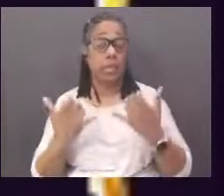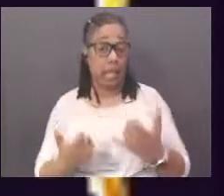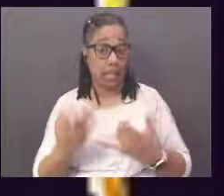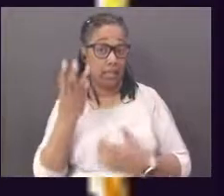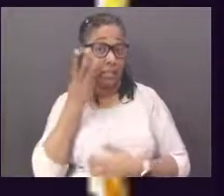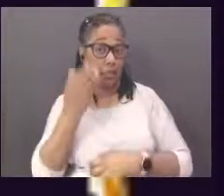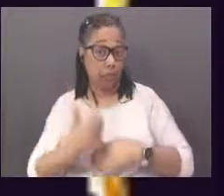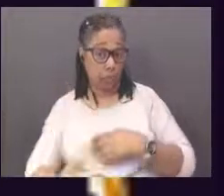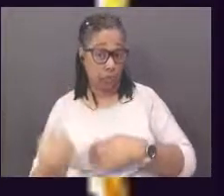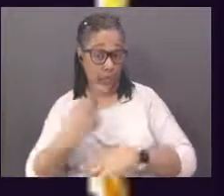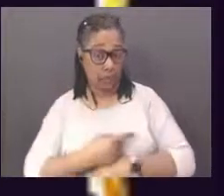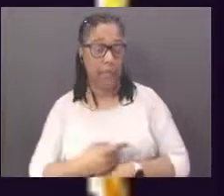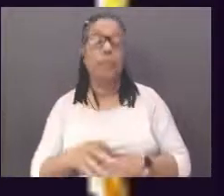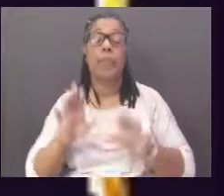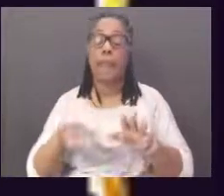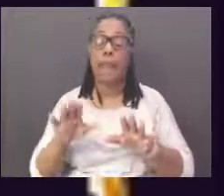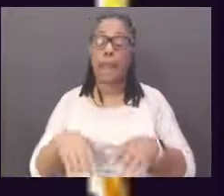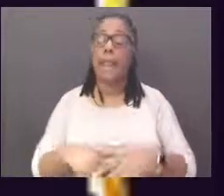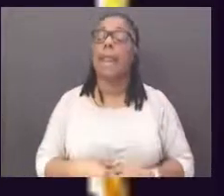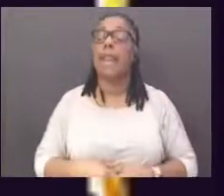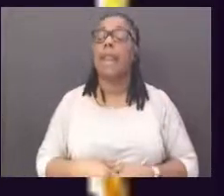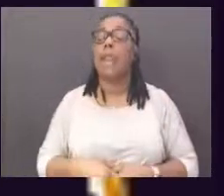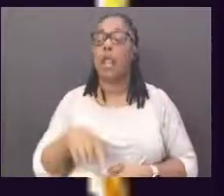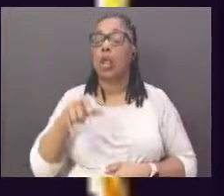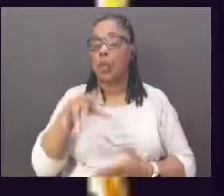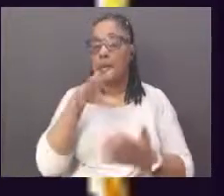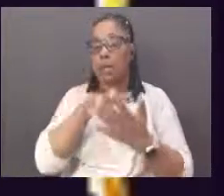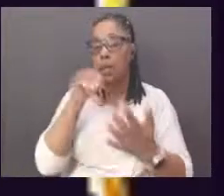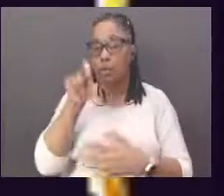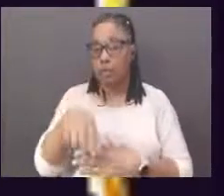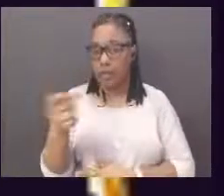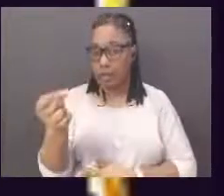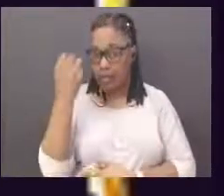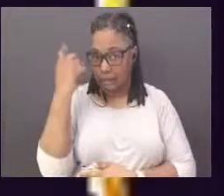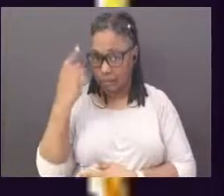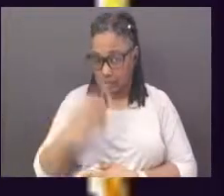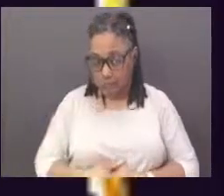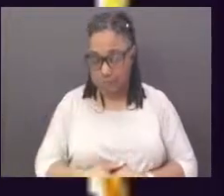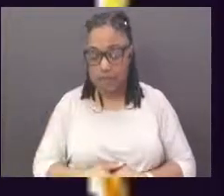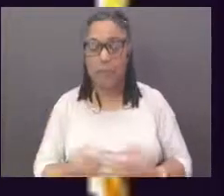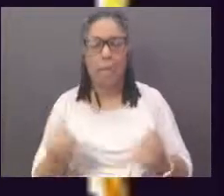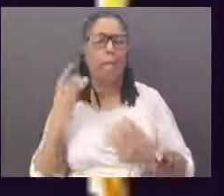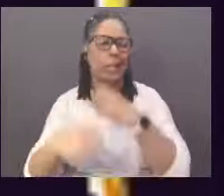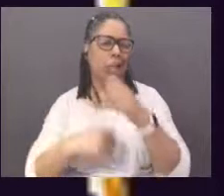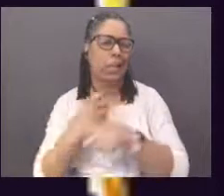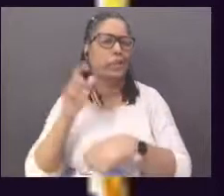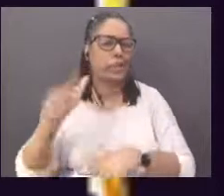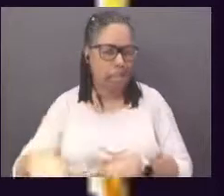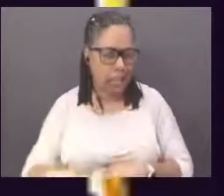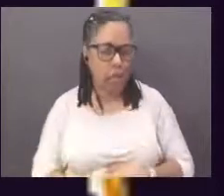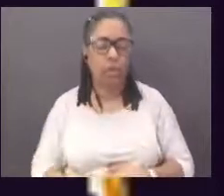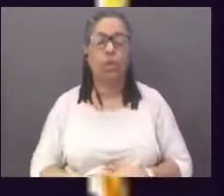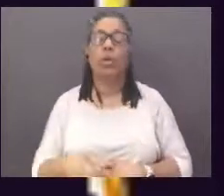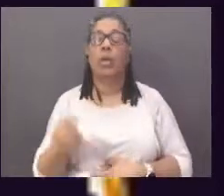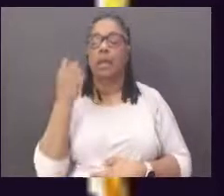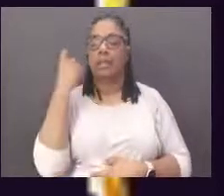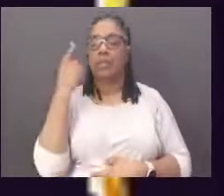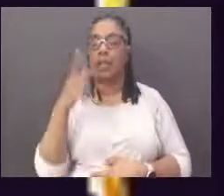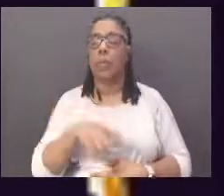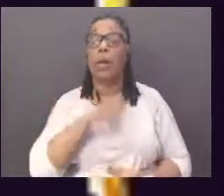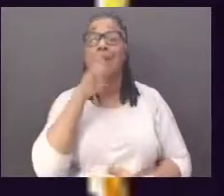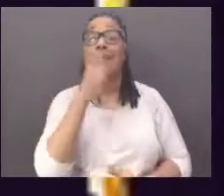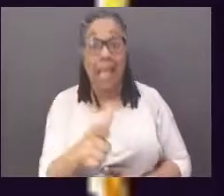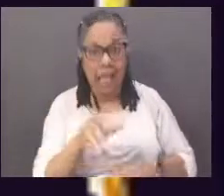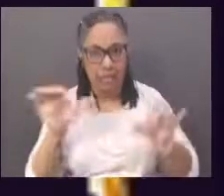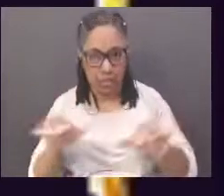educate us thousands of years later as a prime example of what not to do. This is free.